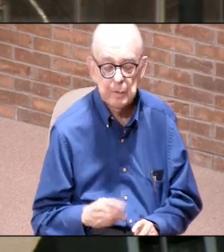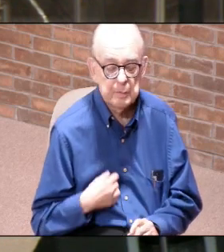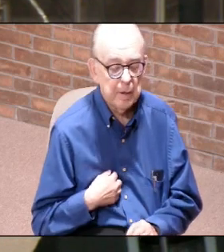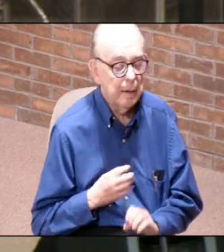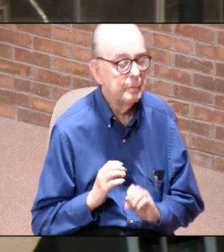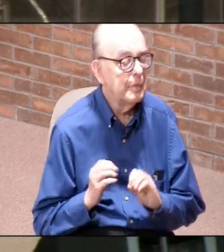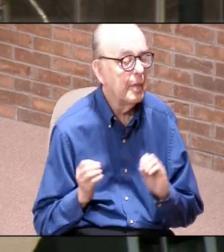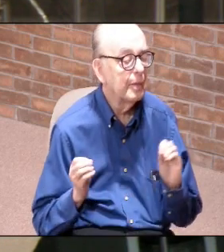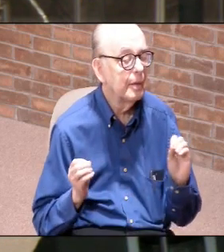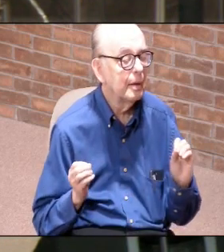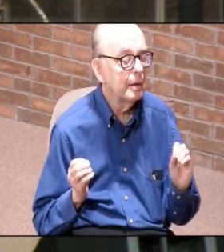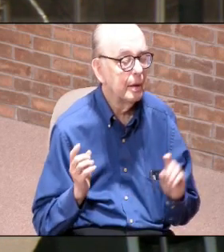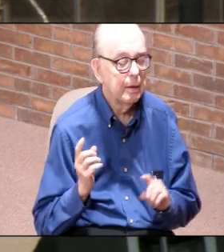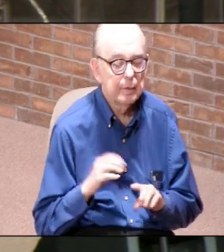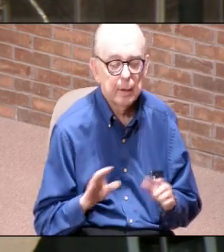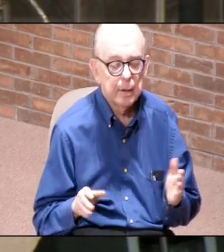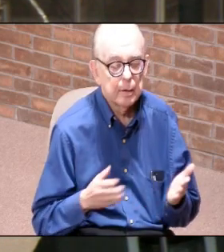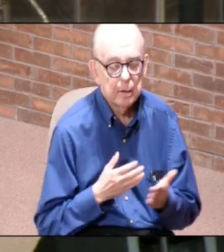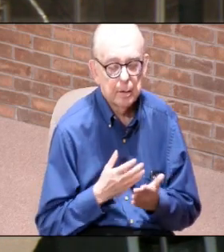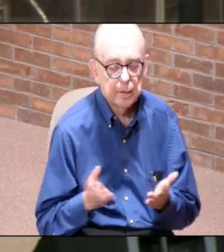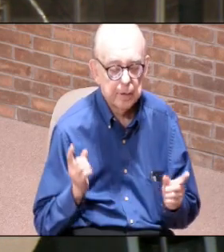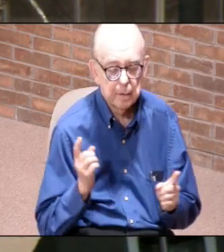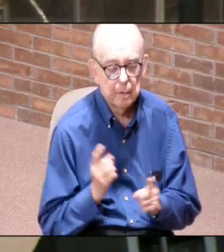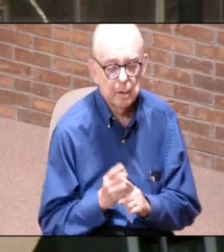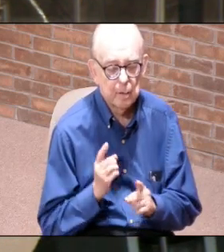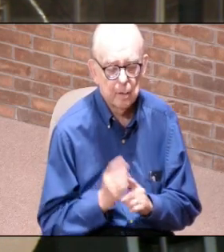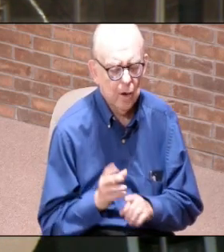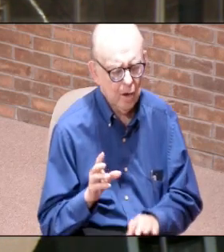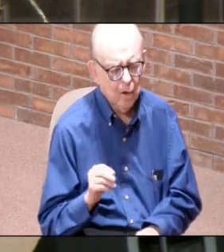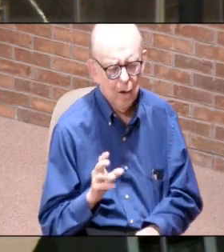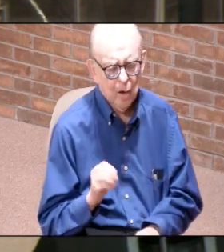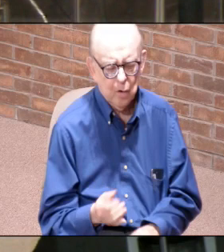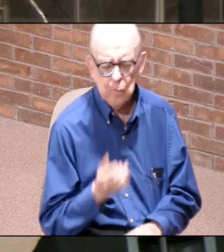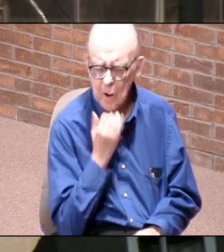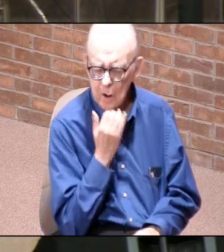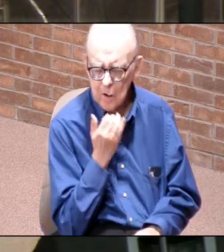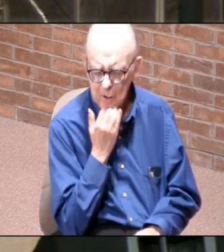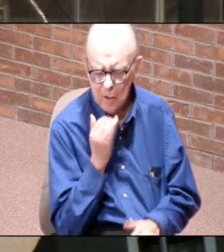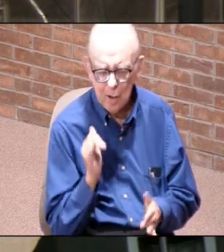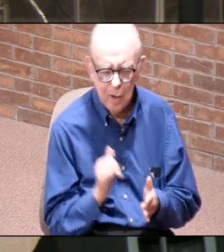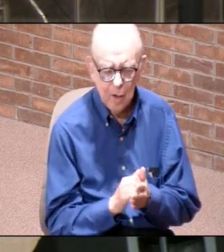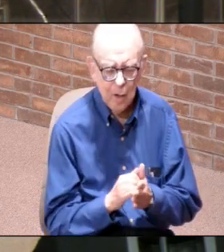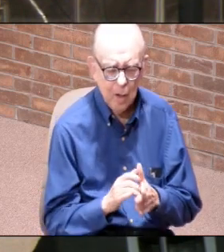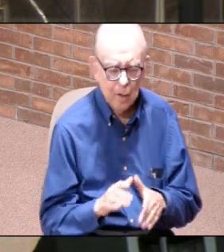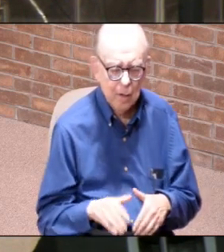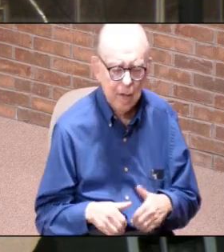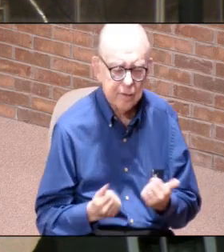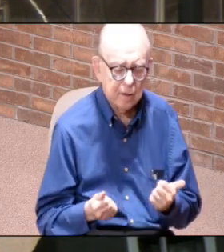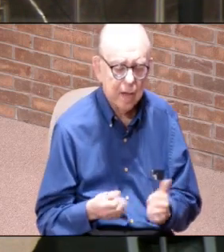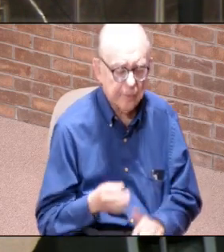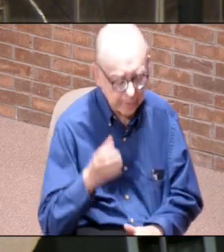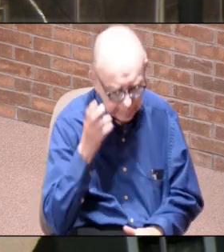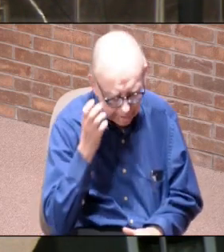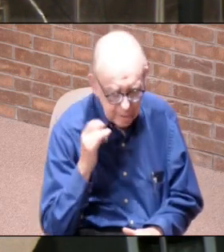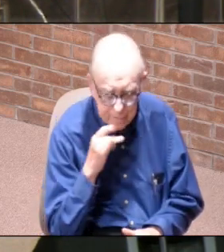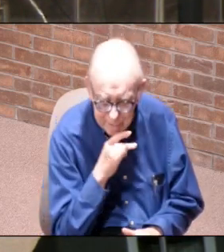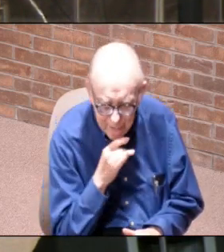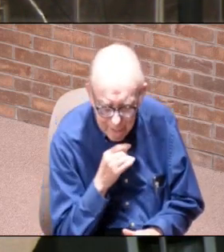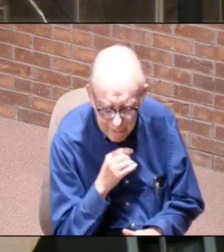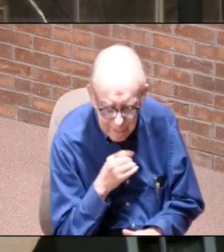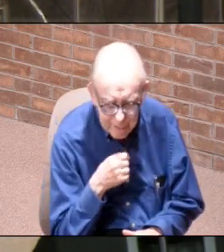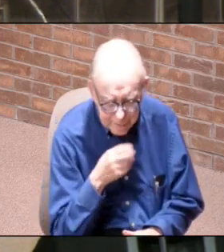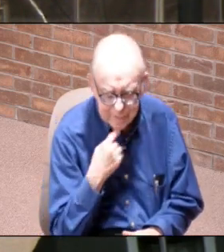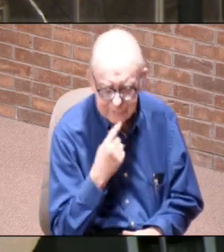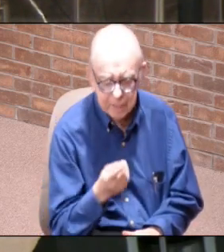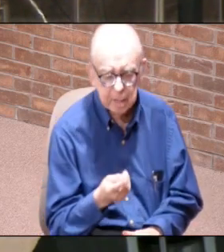nothing, I can't do anything right. No, wrong. That's a lie from Satan. Because what did God